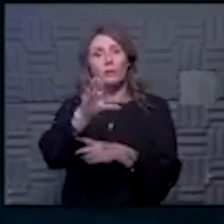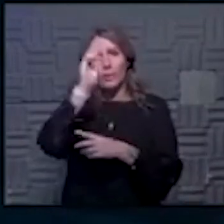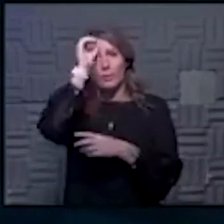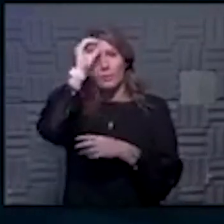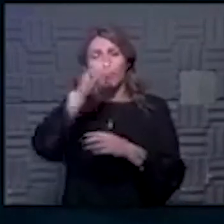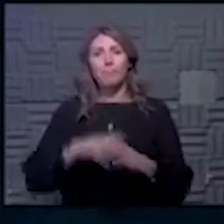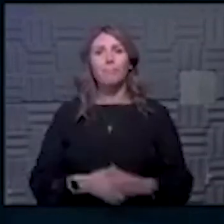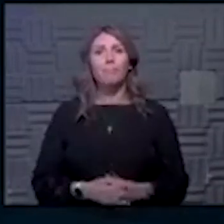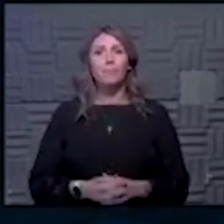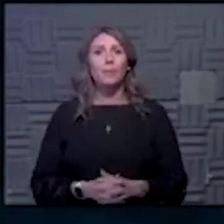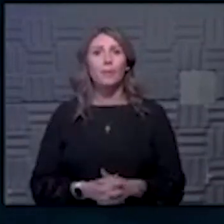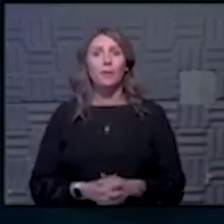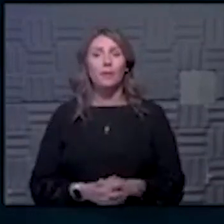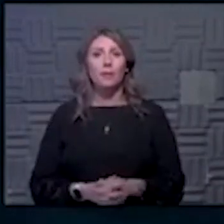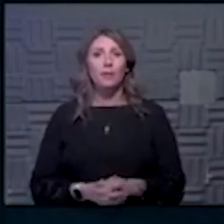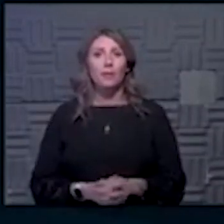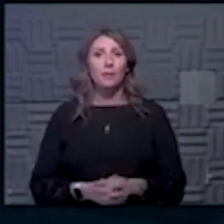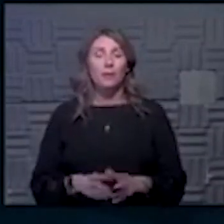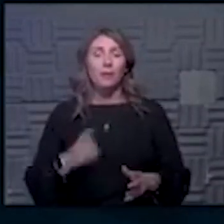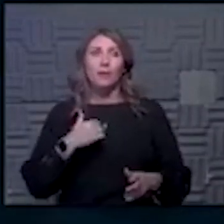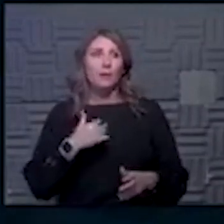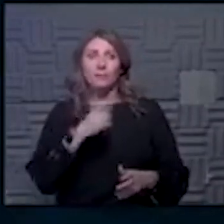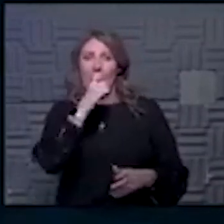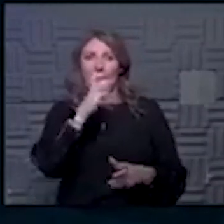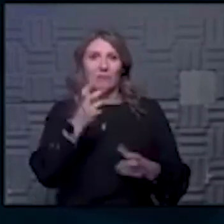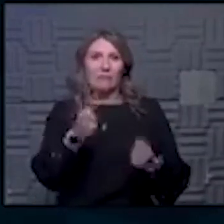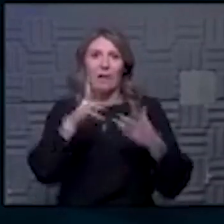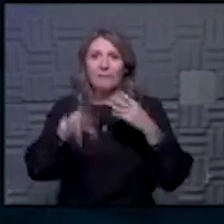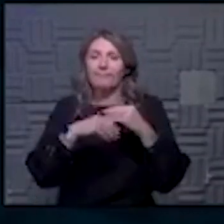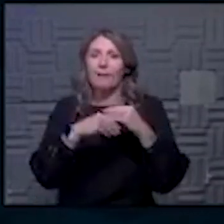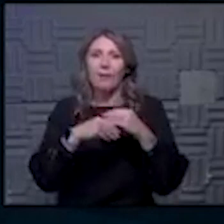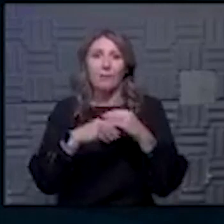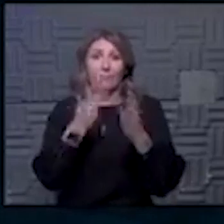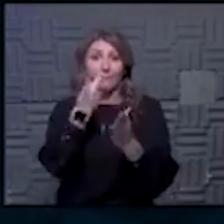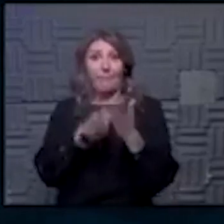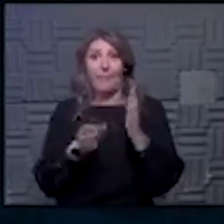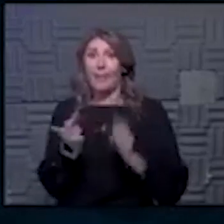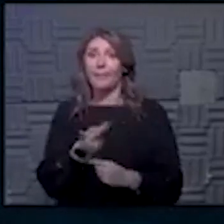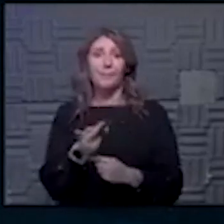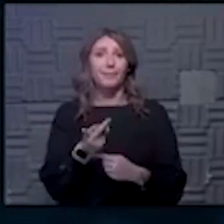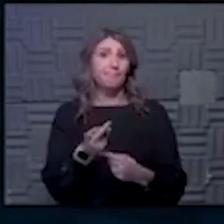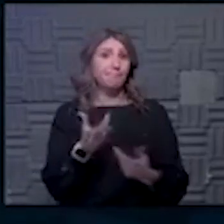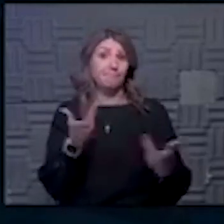Yeah, I don't have a whole lot to add to both of those. I think that both of them